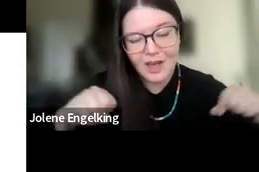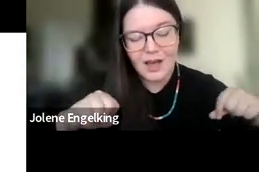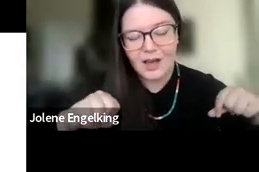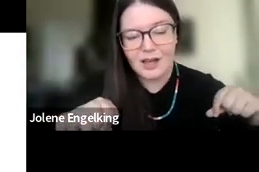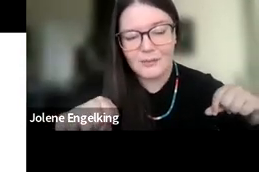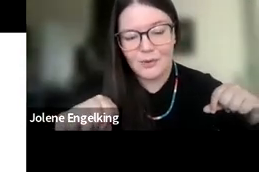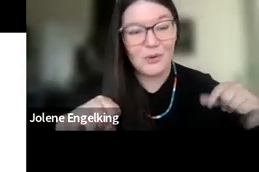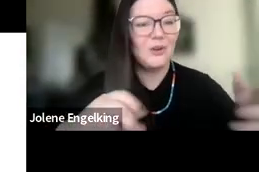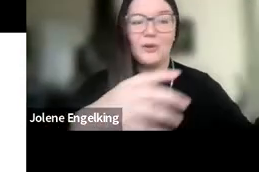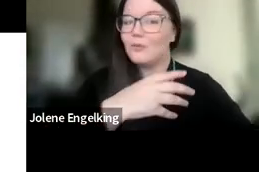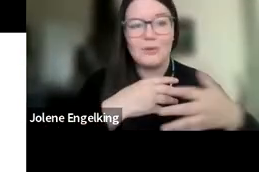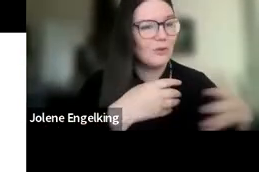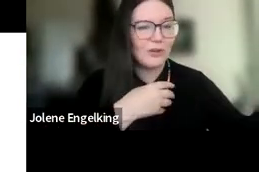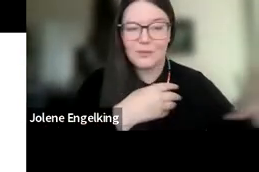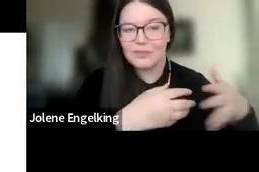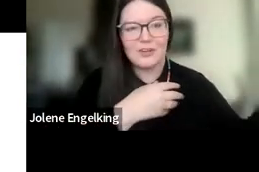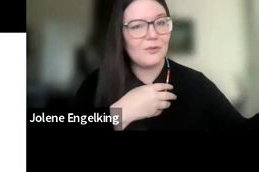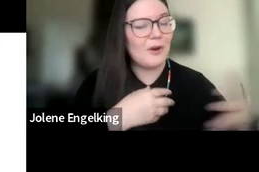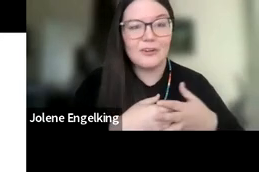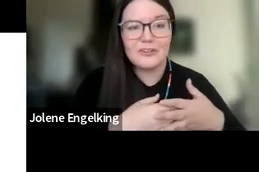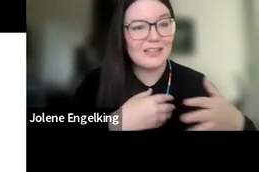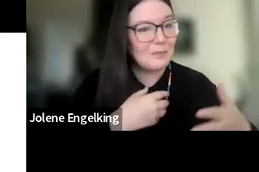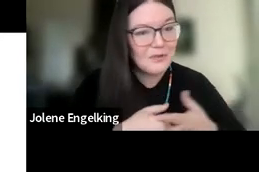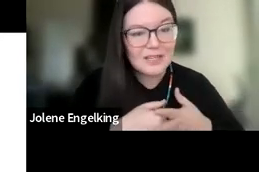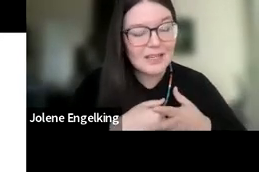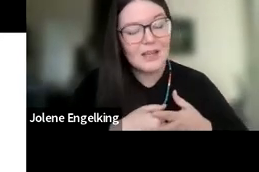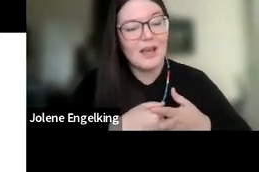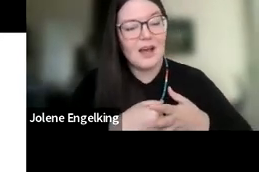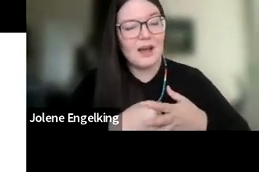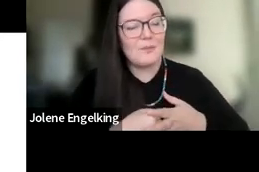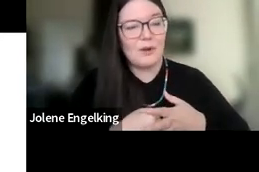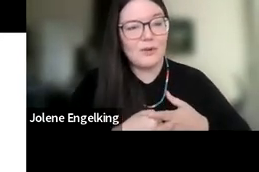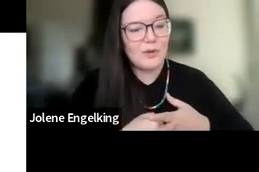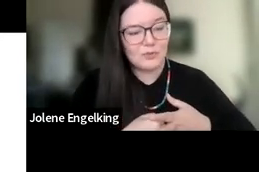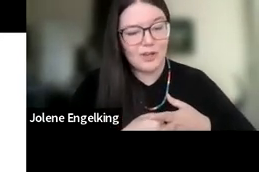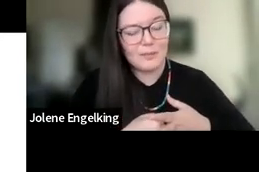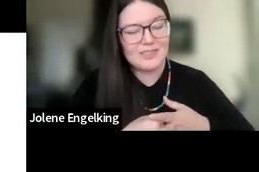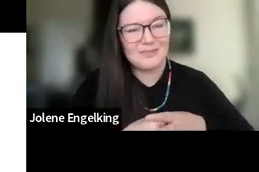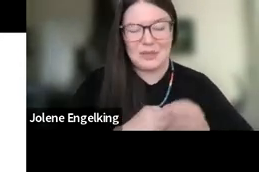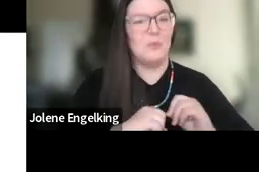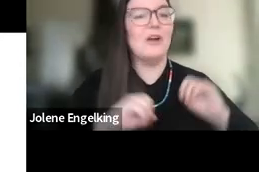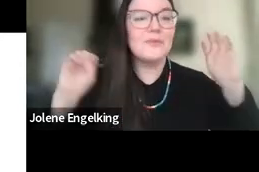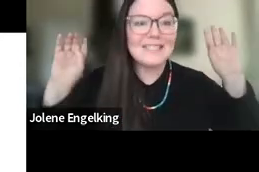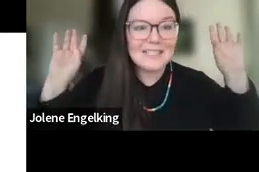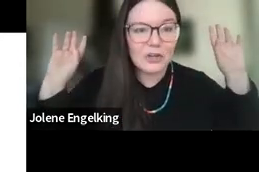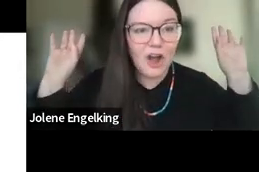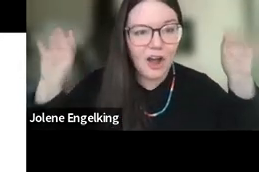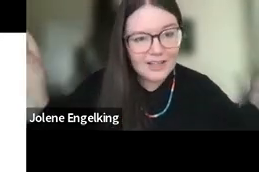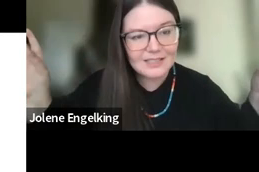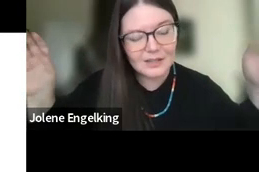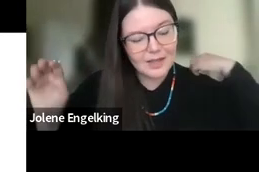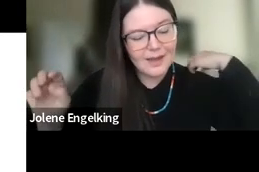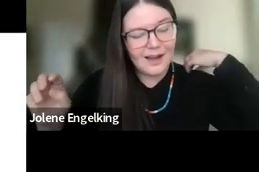more, or when you're working with, you know, the partners and community? Where are those rubs? Where are those things that